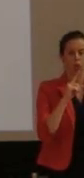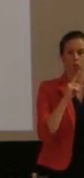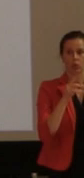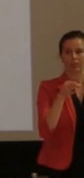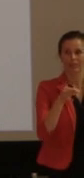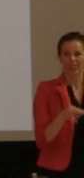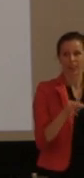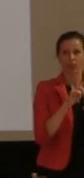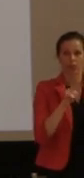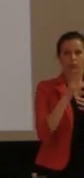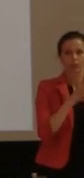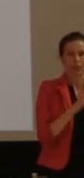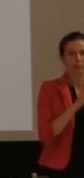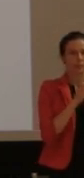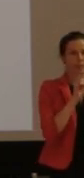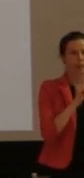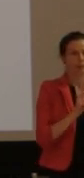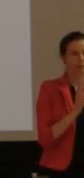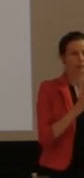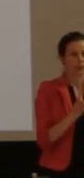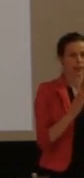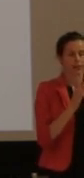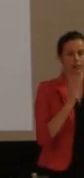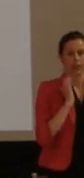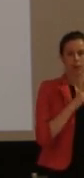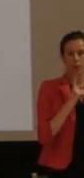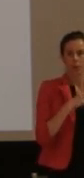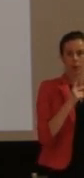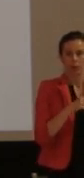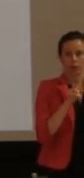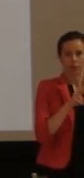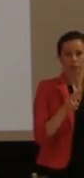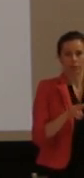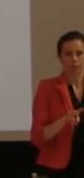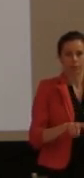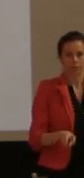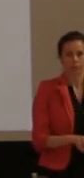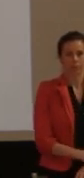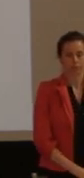but these are the facets that the All of Us Program is looking at.